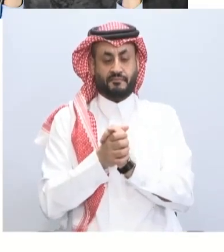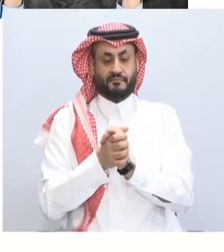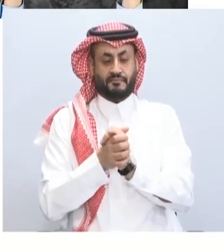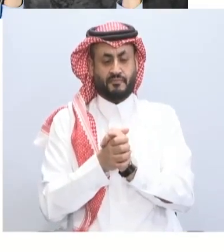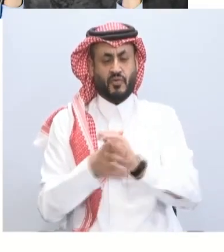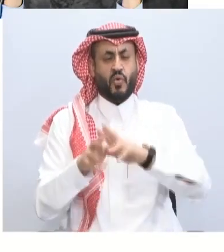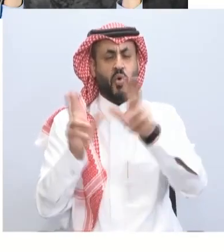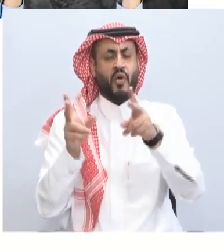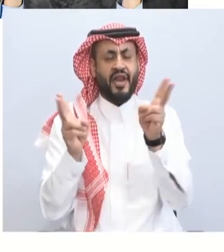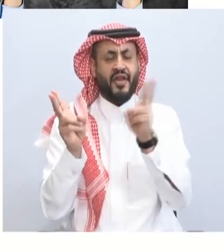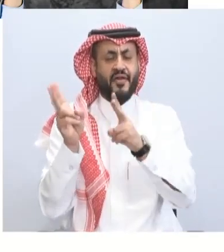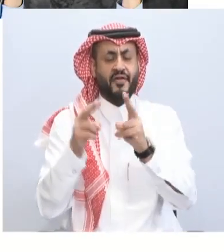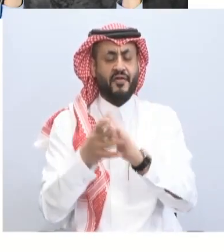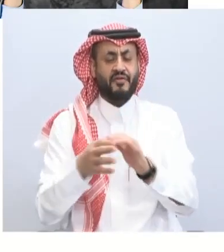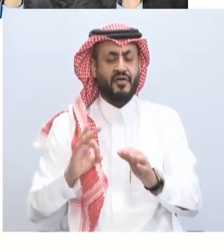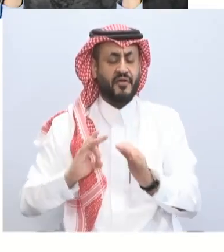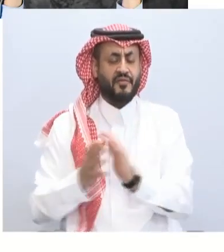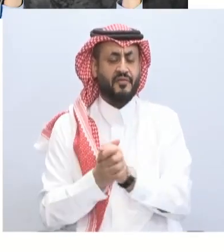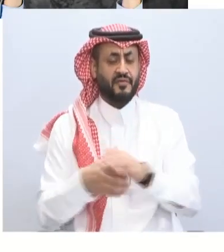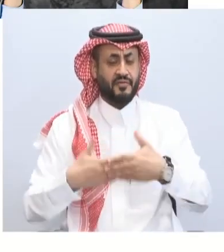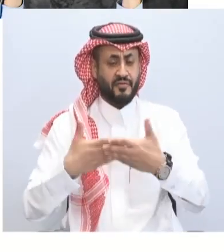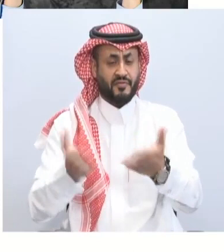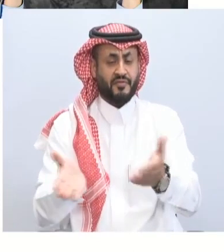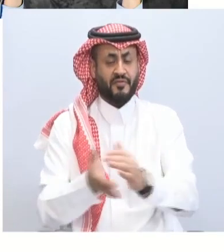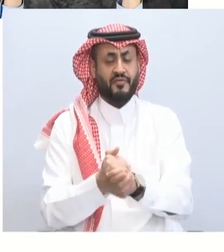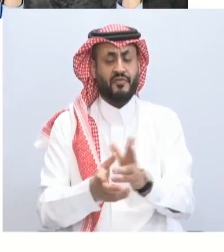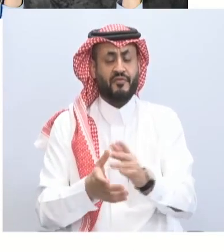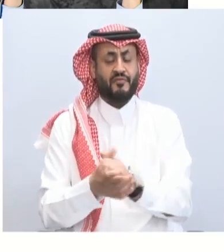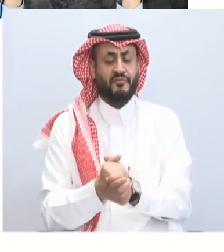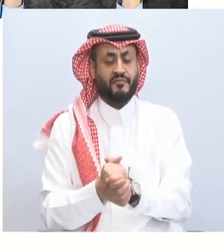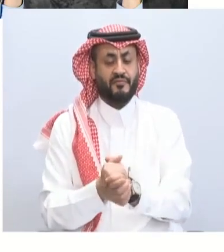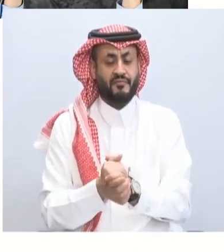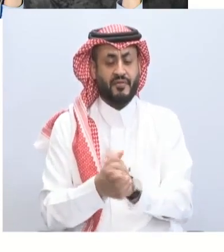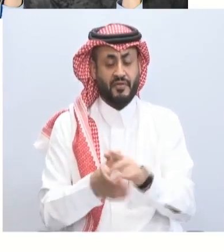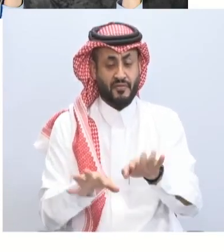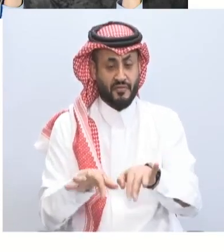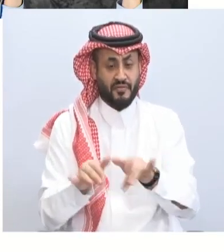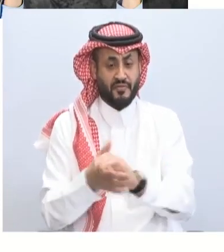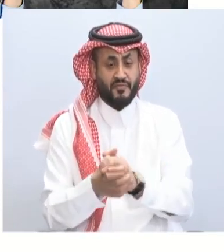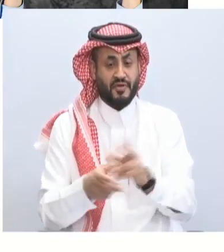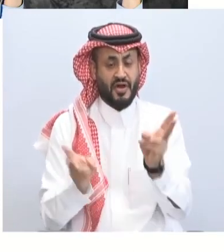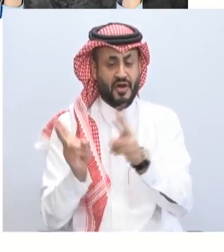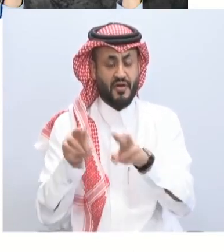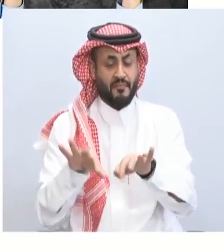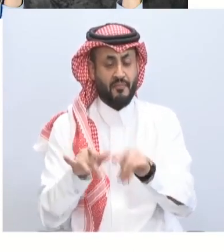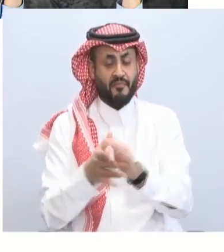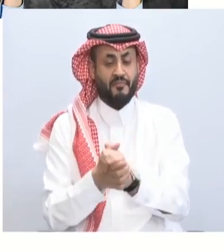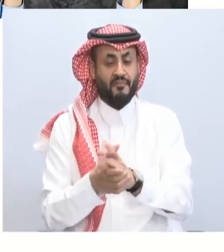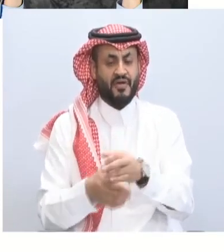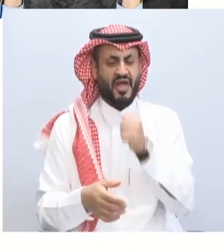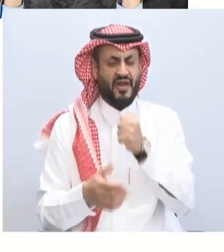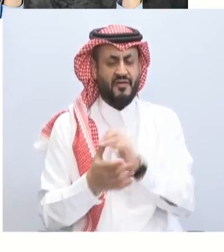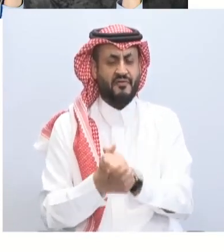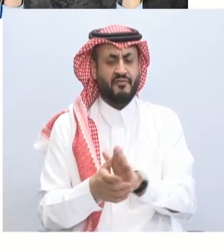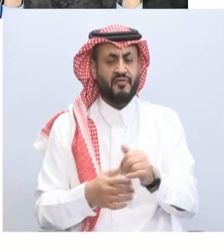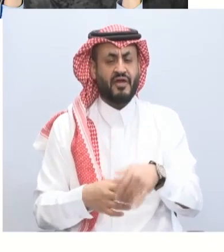All interviewees appreciated the accessible and affordable opportunities offered through technology and online communication, but stressed the need